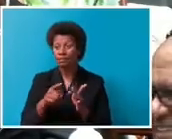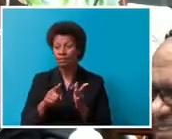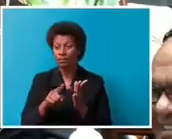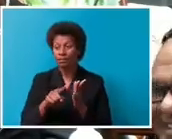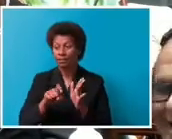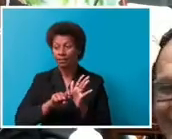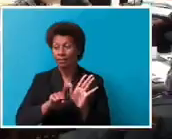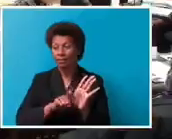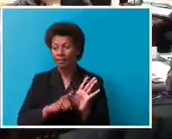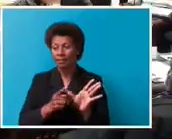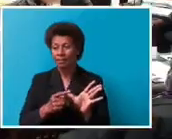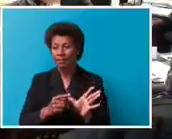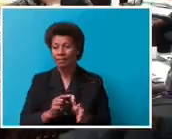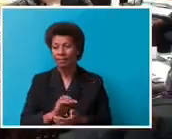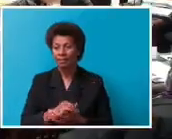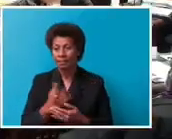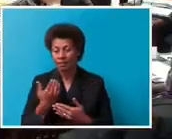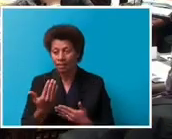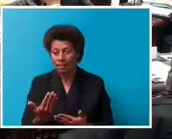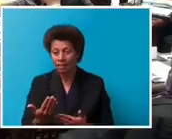Honorable Speaker,